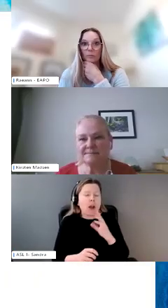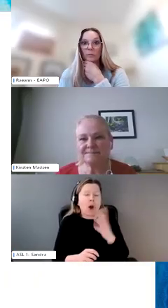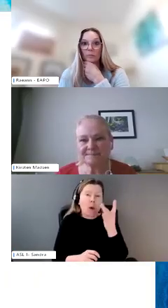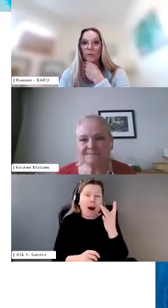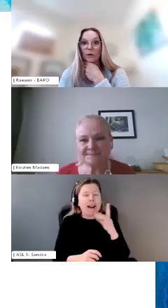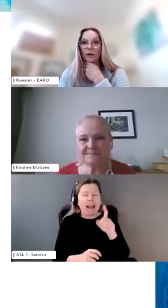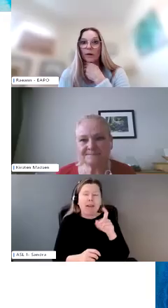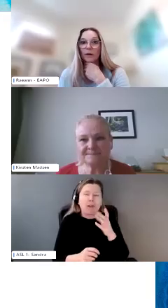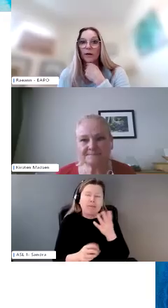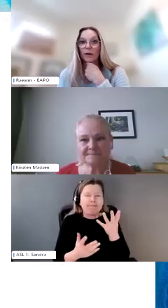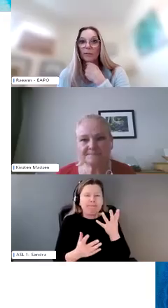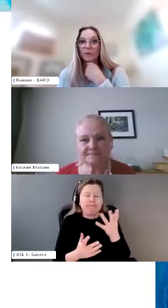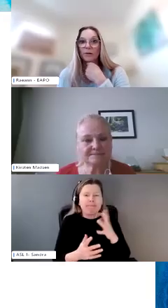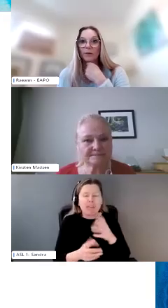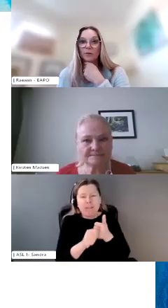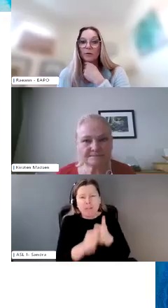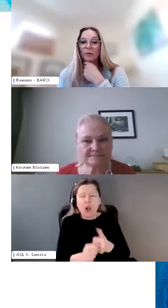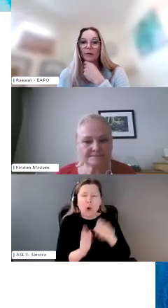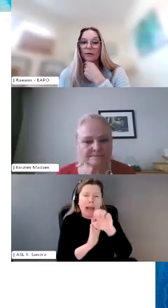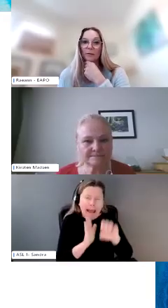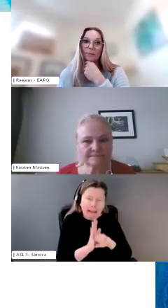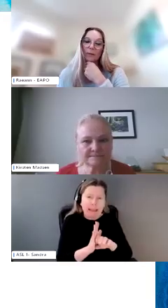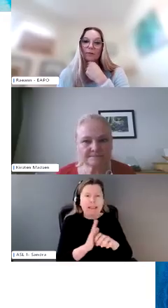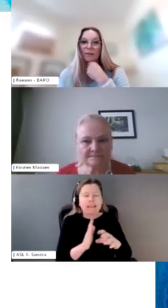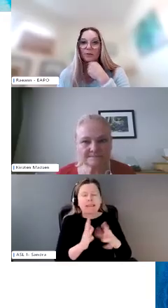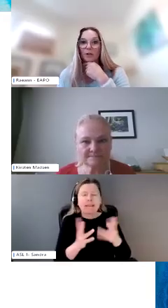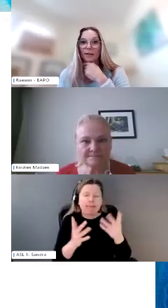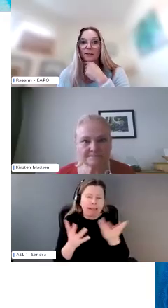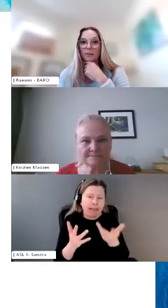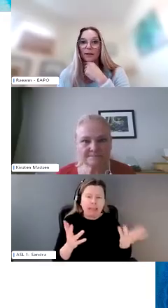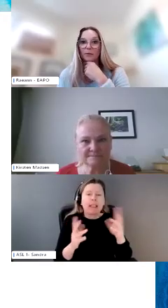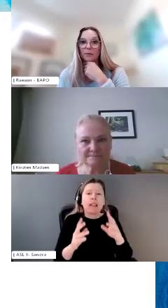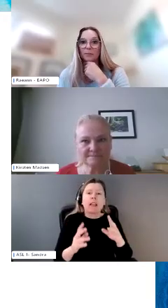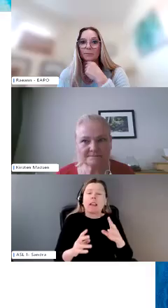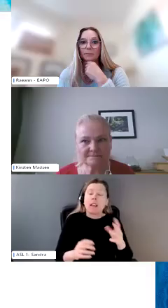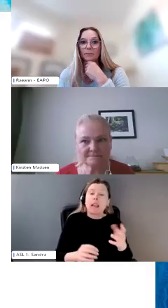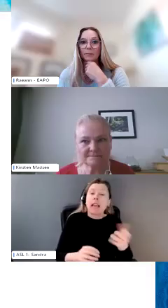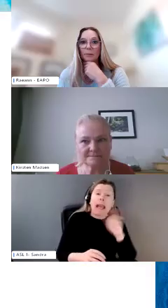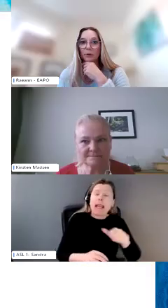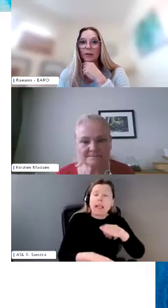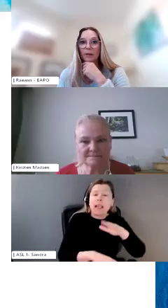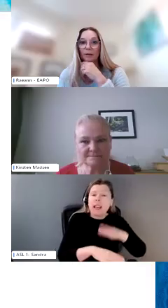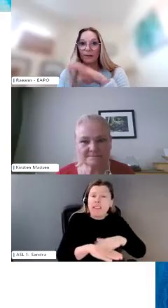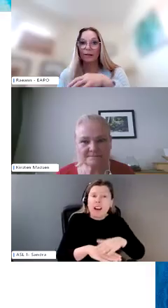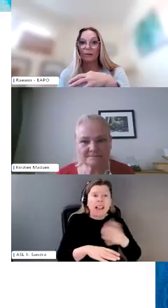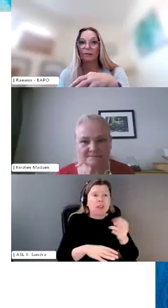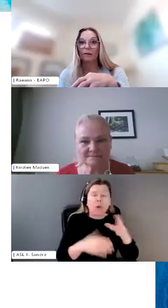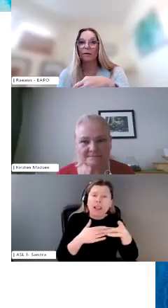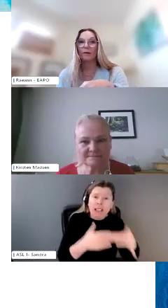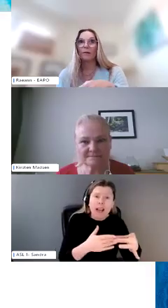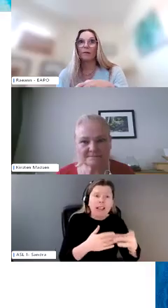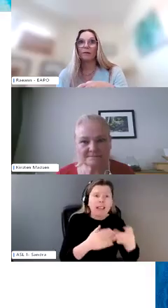there. Okay. Do you have any sort of advice or guidance around bullying,